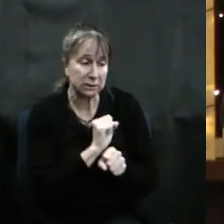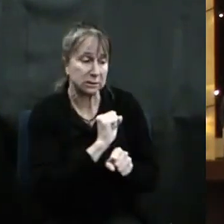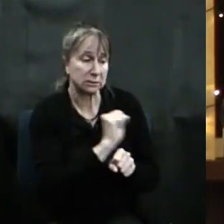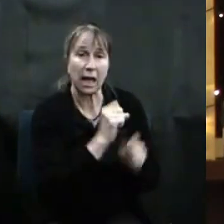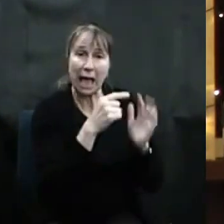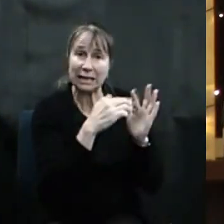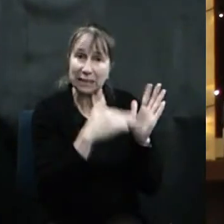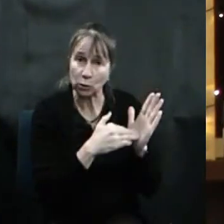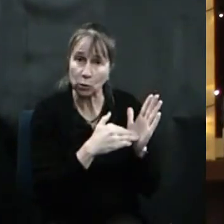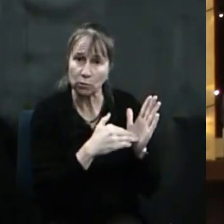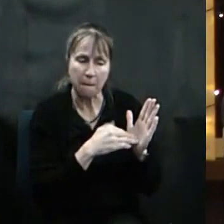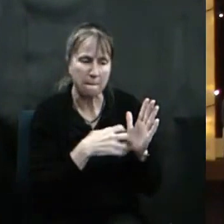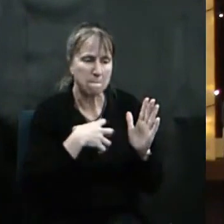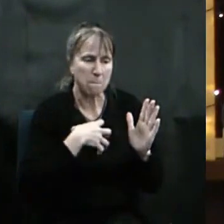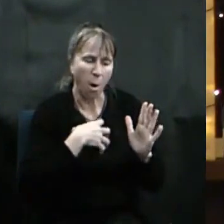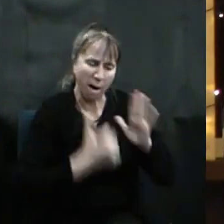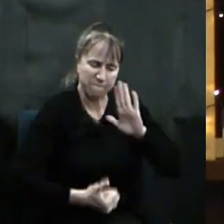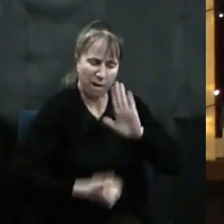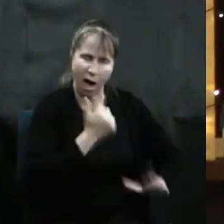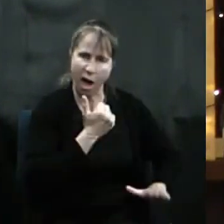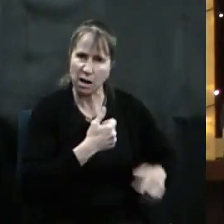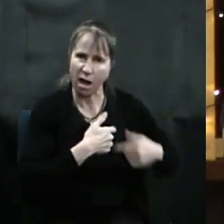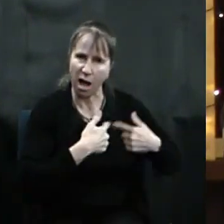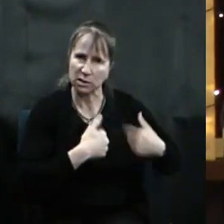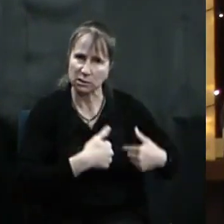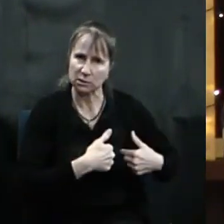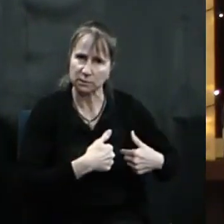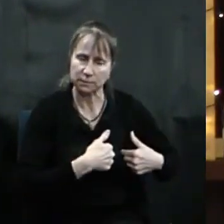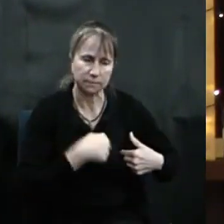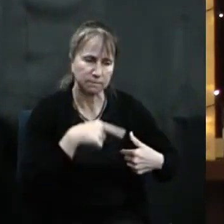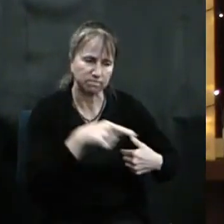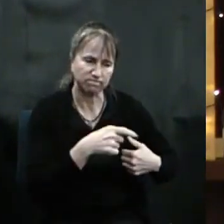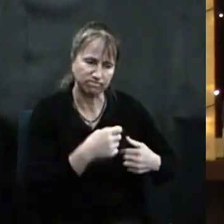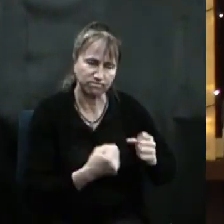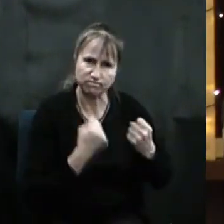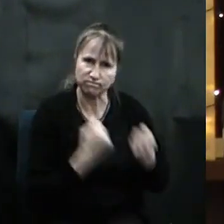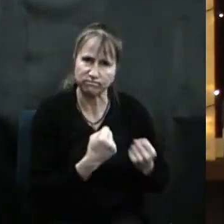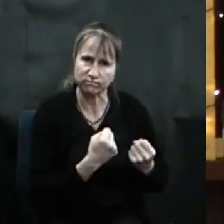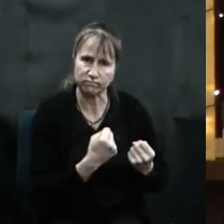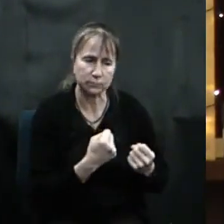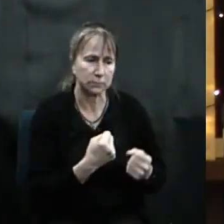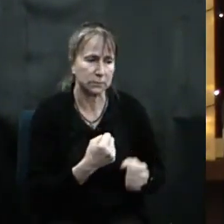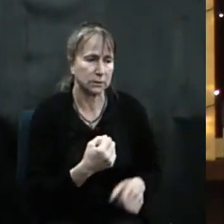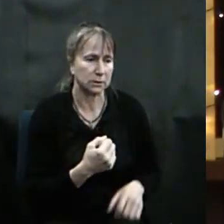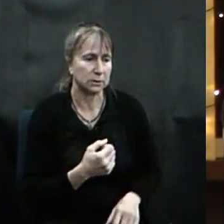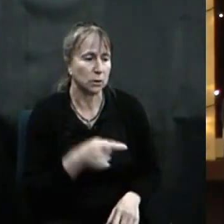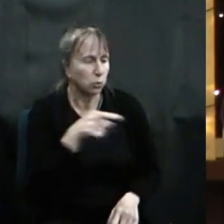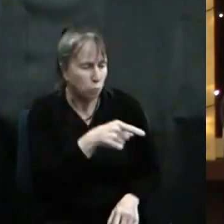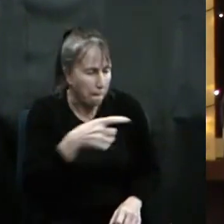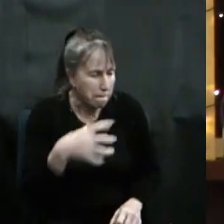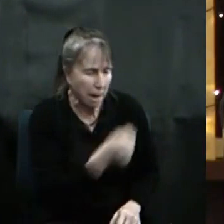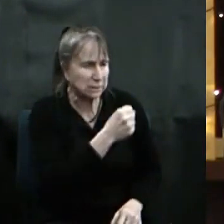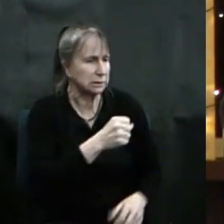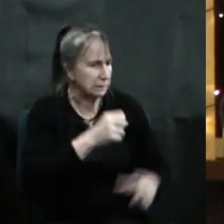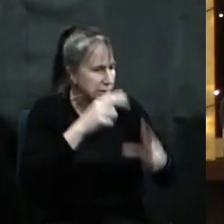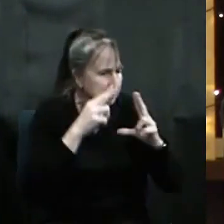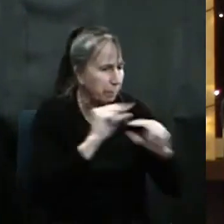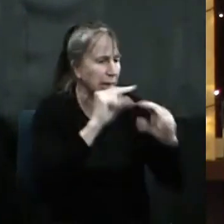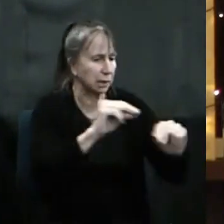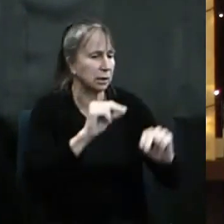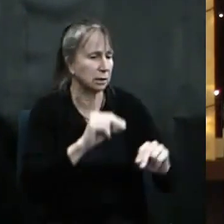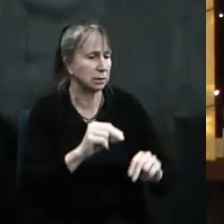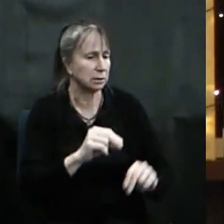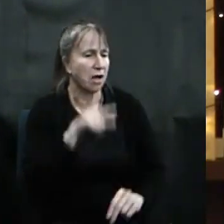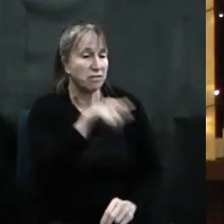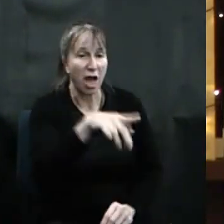name means. It's an awful ministry, isn't it, that he's being called to. You must speak. You will speak a message